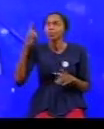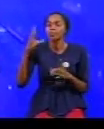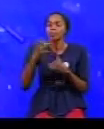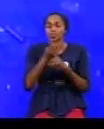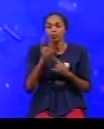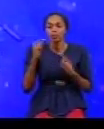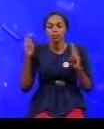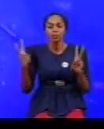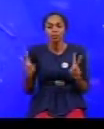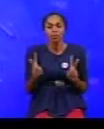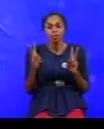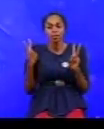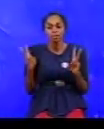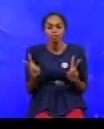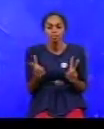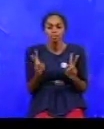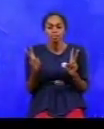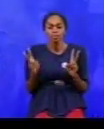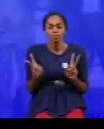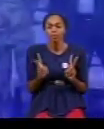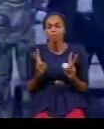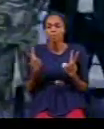the victory.